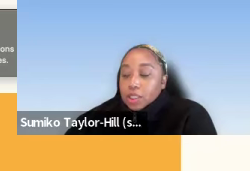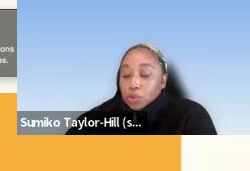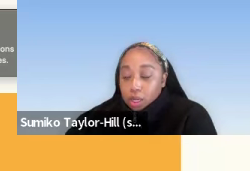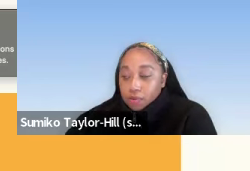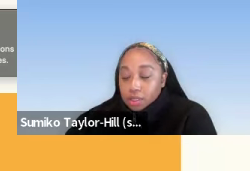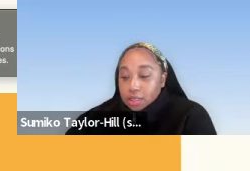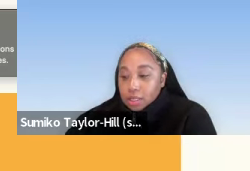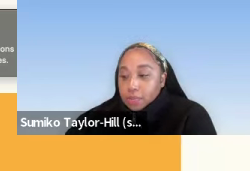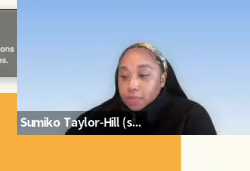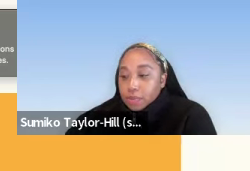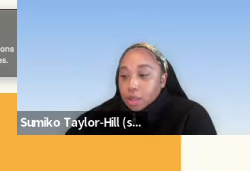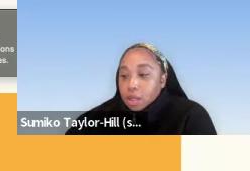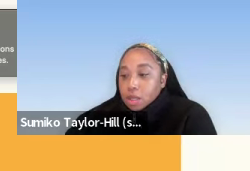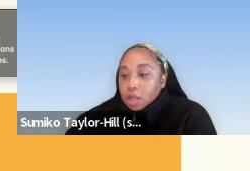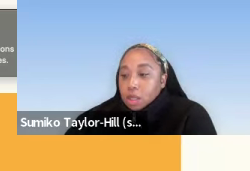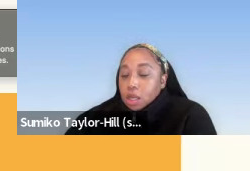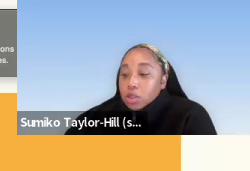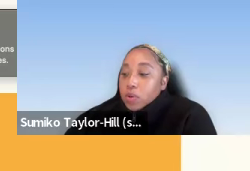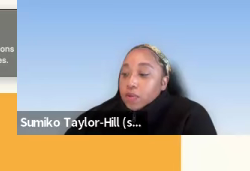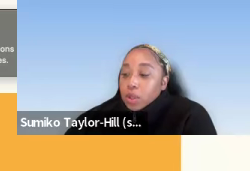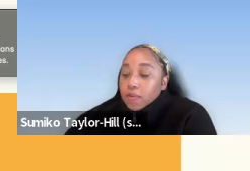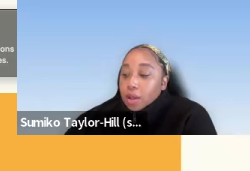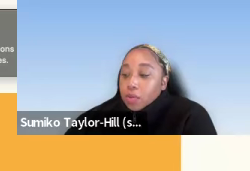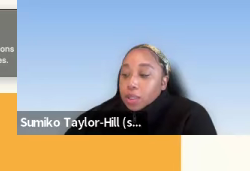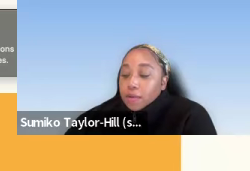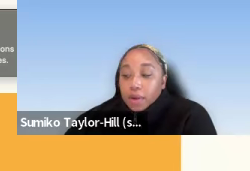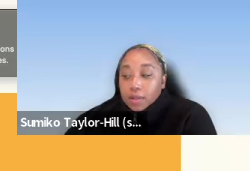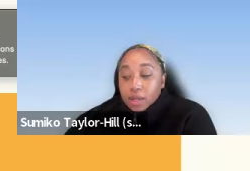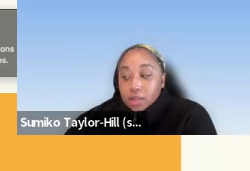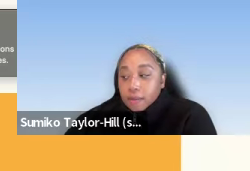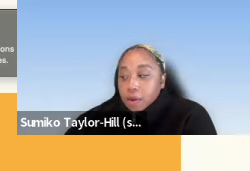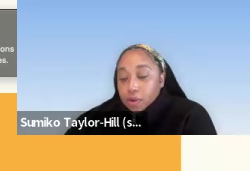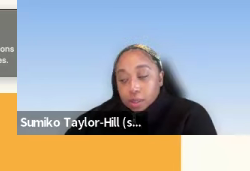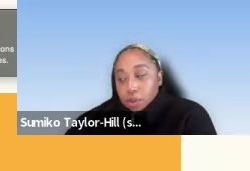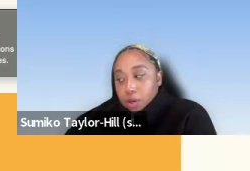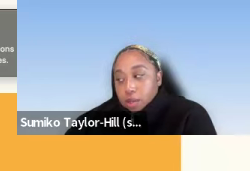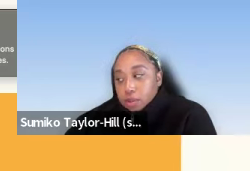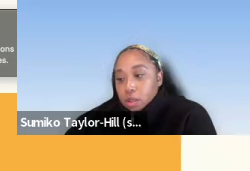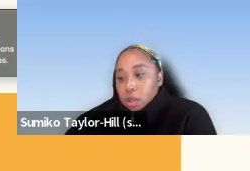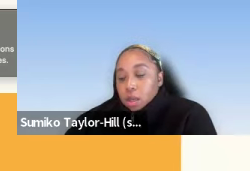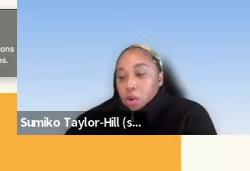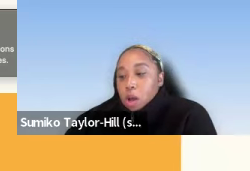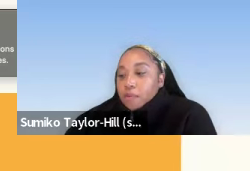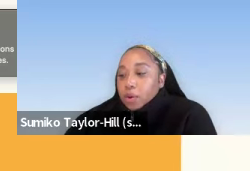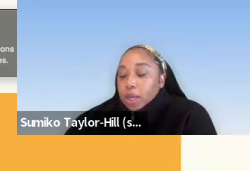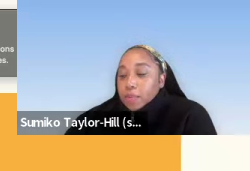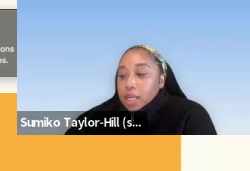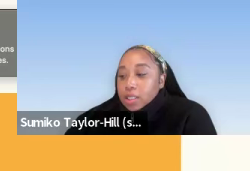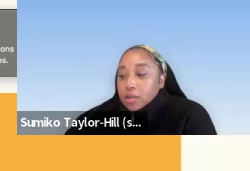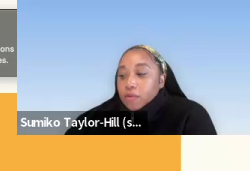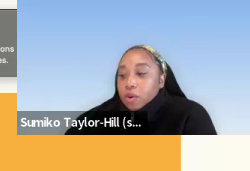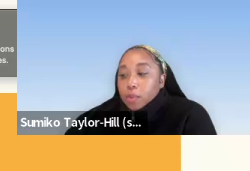Oregon's addiction recovery system. They also review and evaluate the effectiveness of funded programs, while